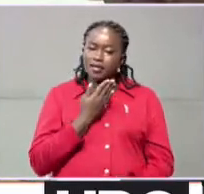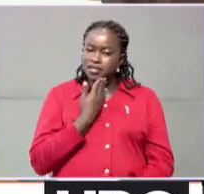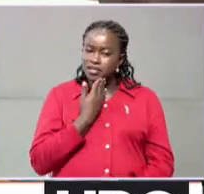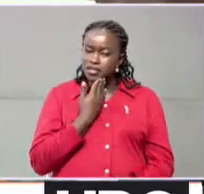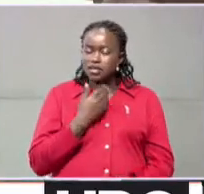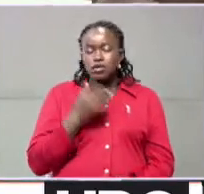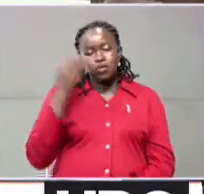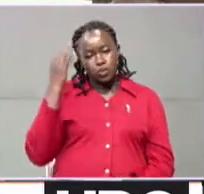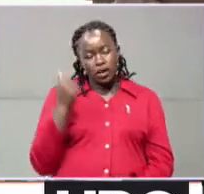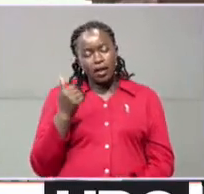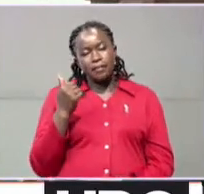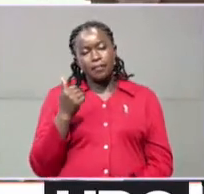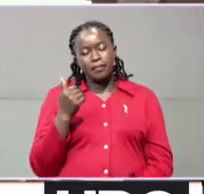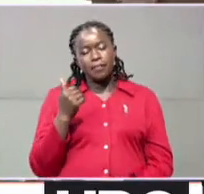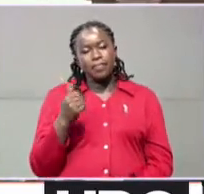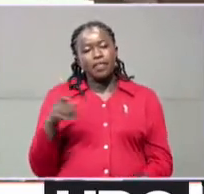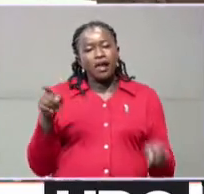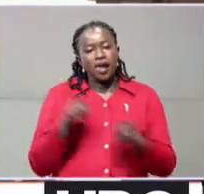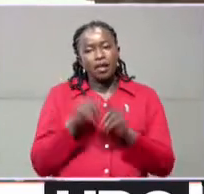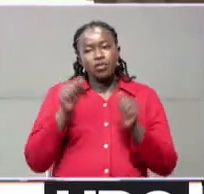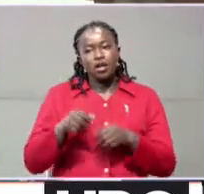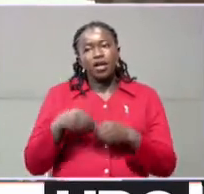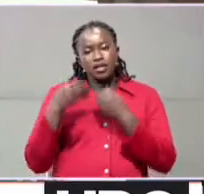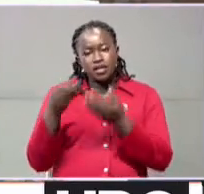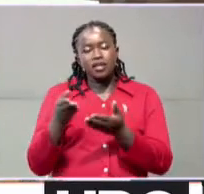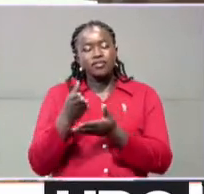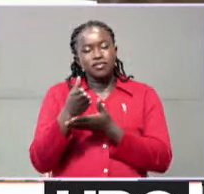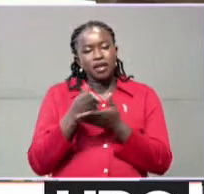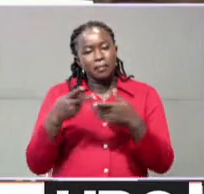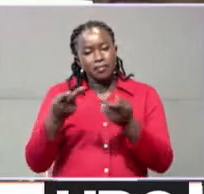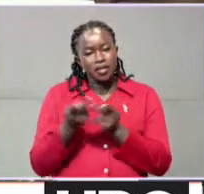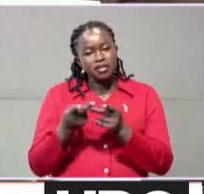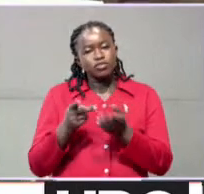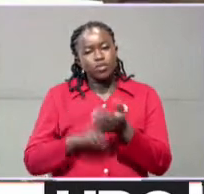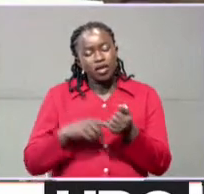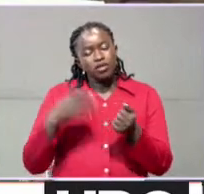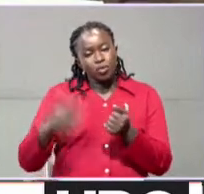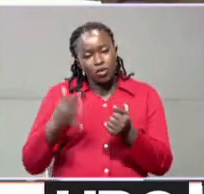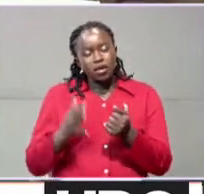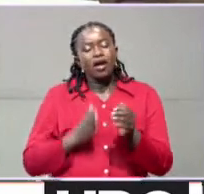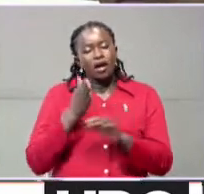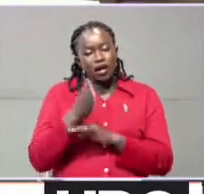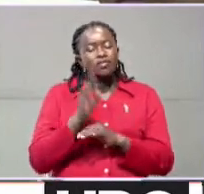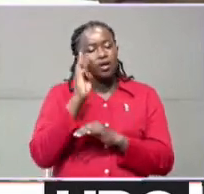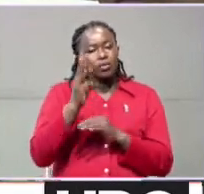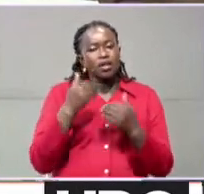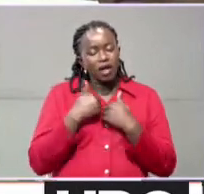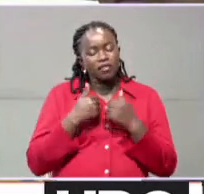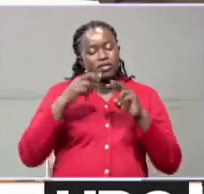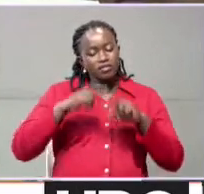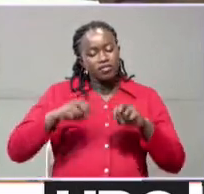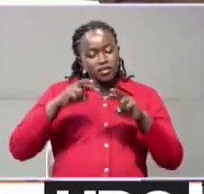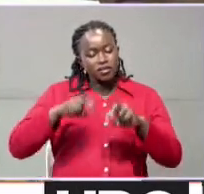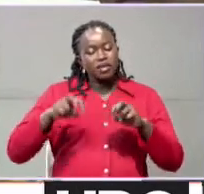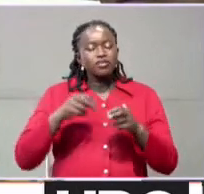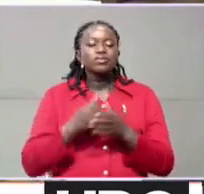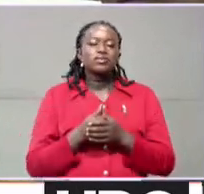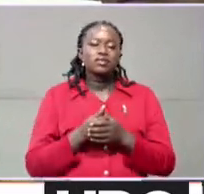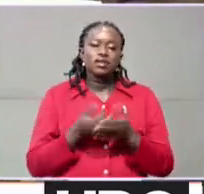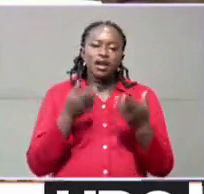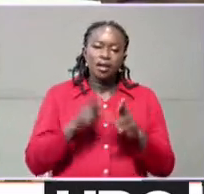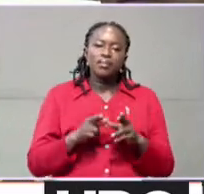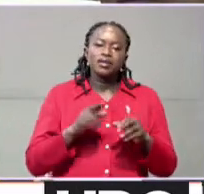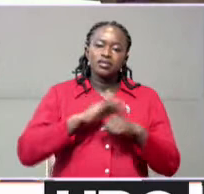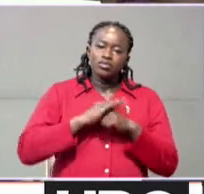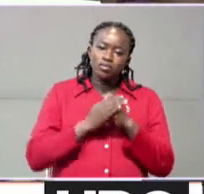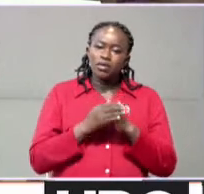so that at least we give them some source of water meanwhile we shall have an investigation also done to ensure